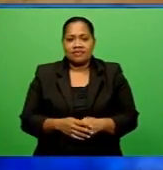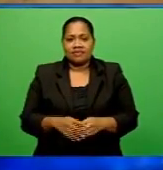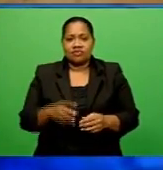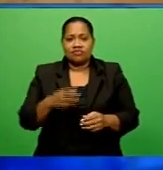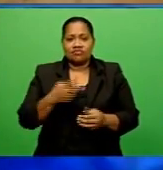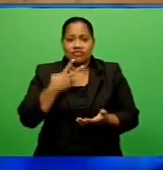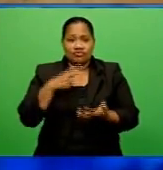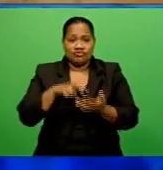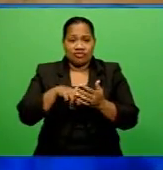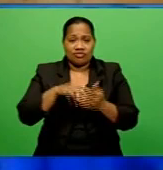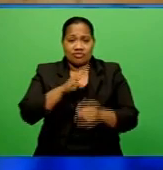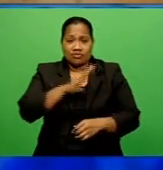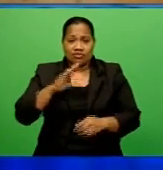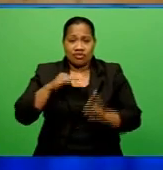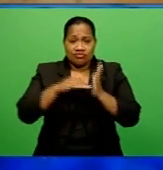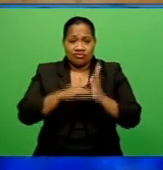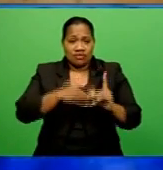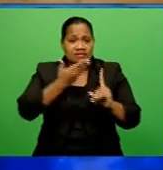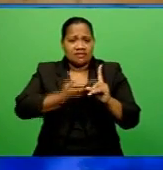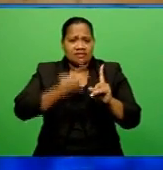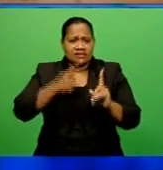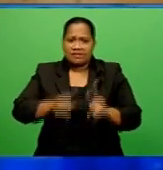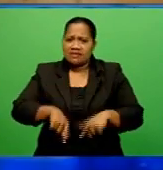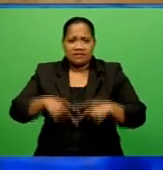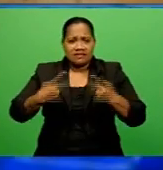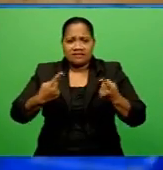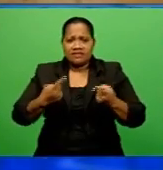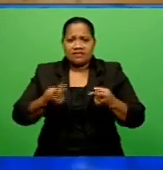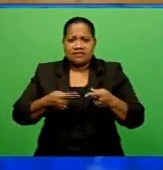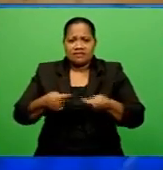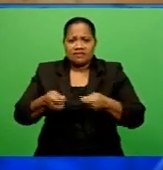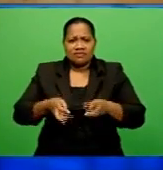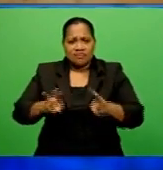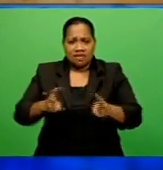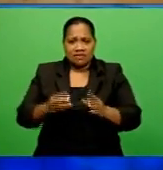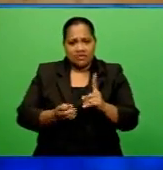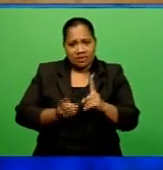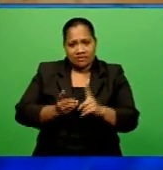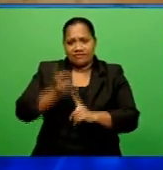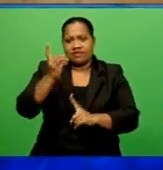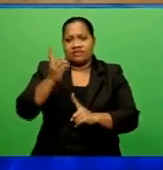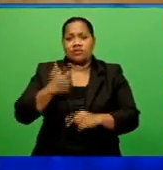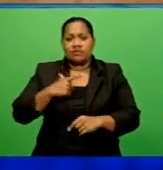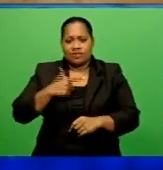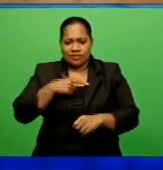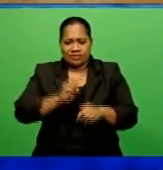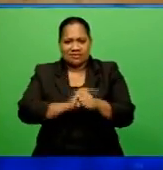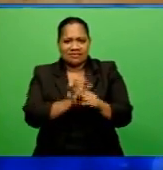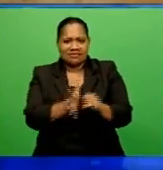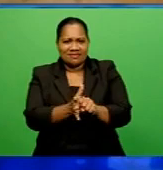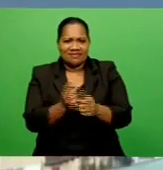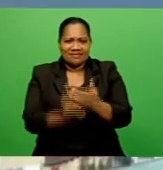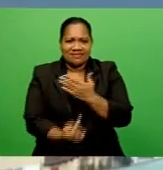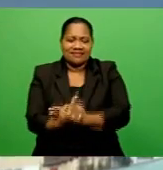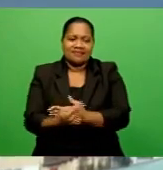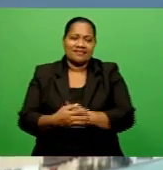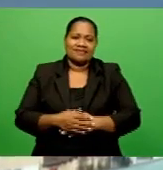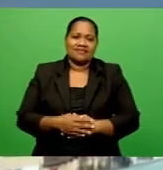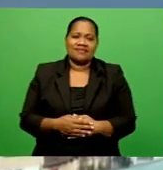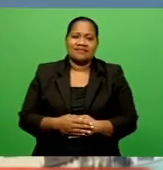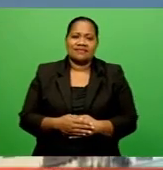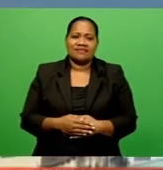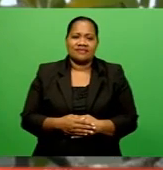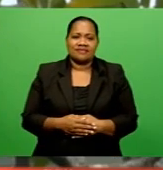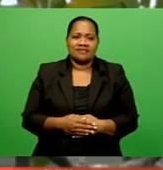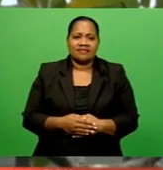Abdul Hassan says a different market trend has been developed due to the COVID-19 pandemic. Kritika Kumar reports.